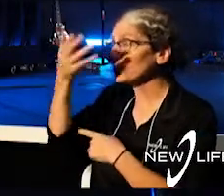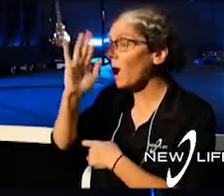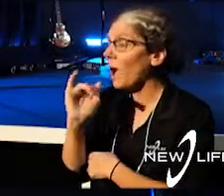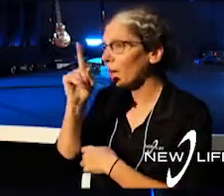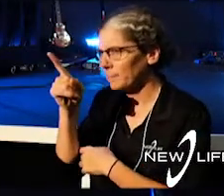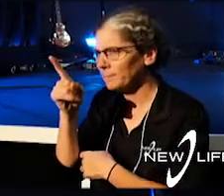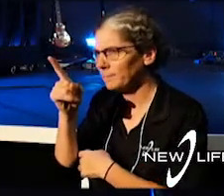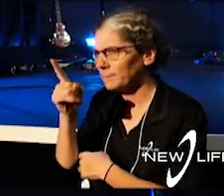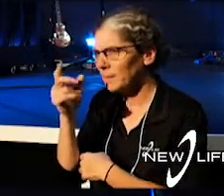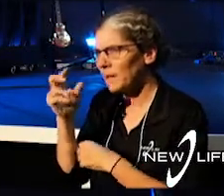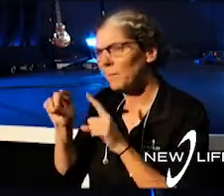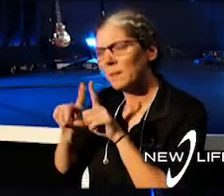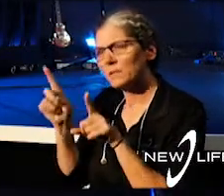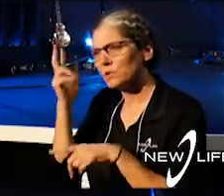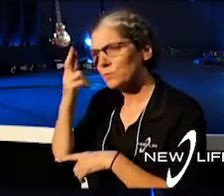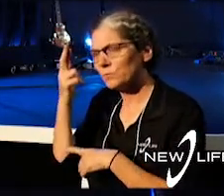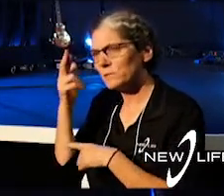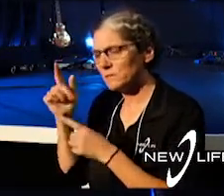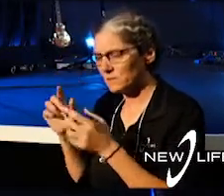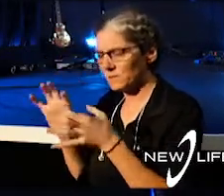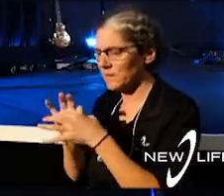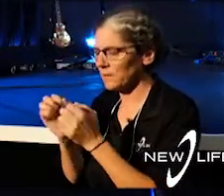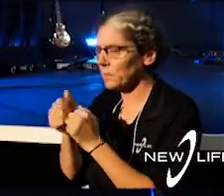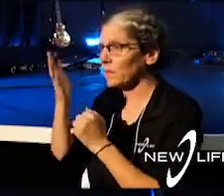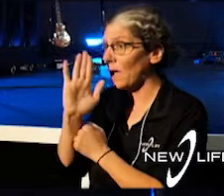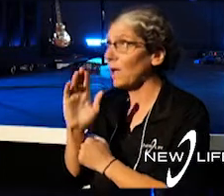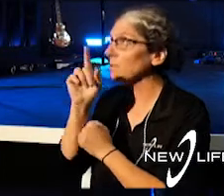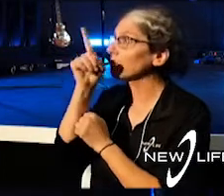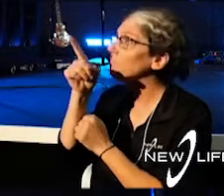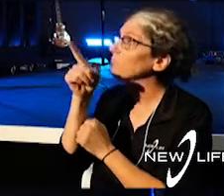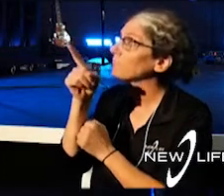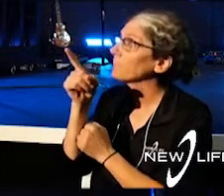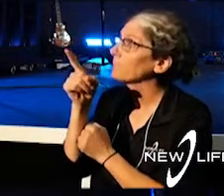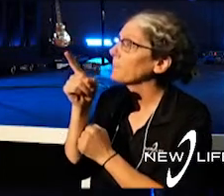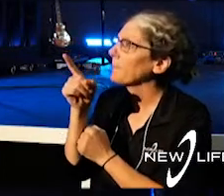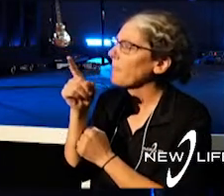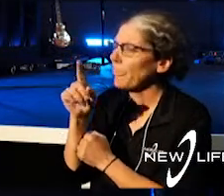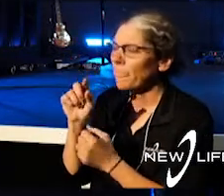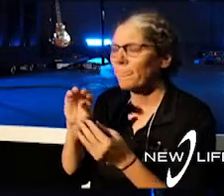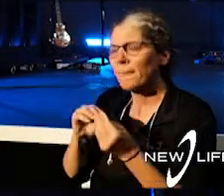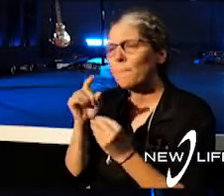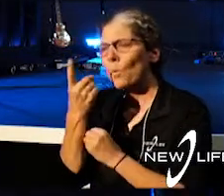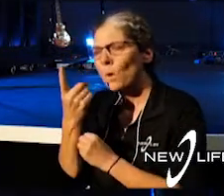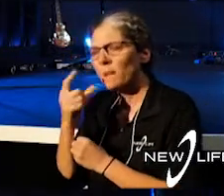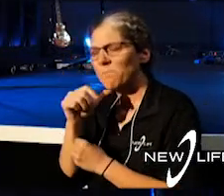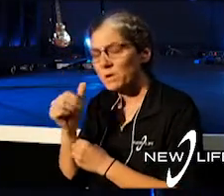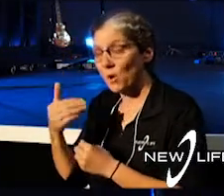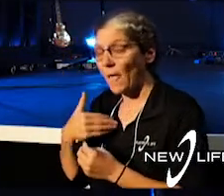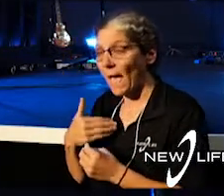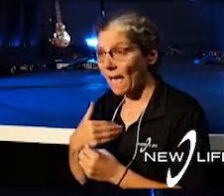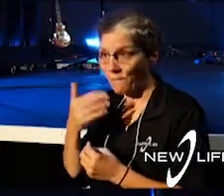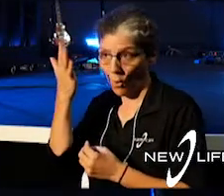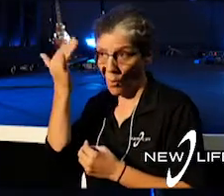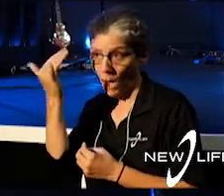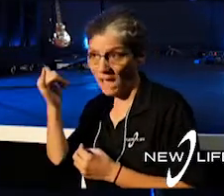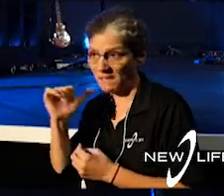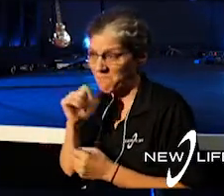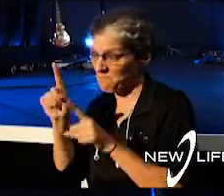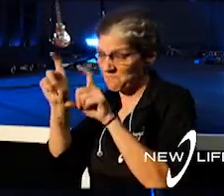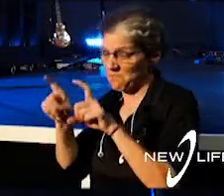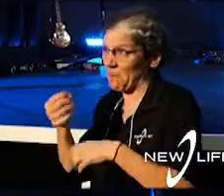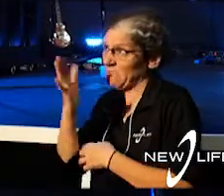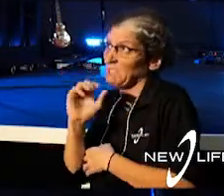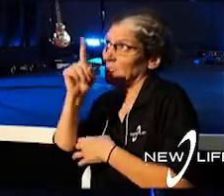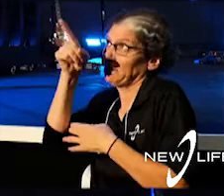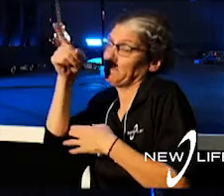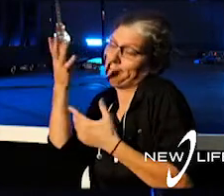says there's two reasons when we do that, we don't get what we ask for. Number one, we don't have because we don't ask. And that seems pretty